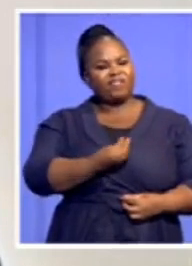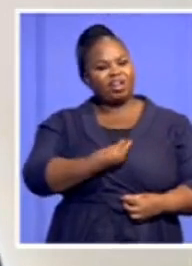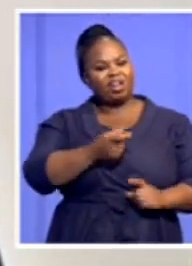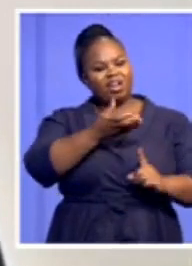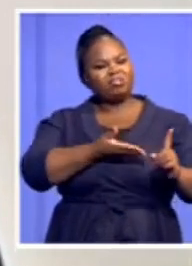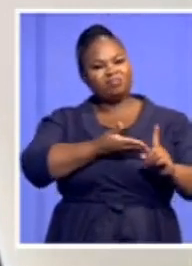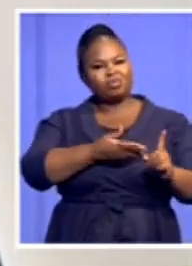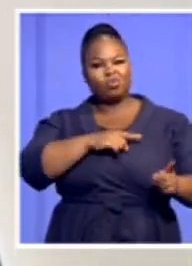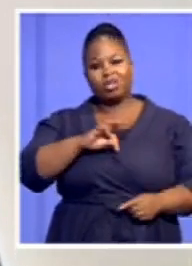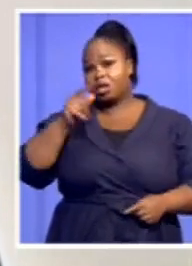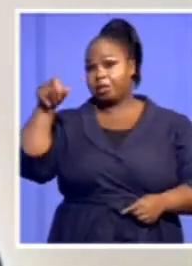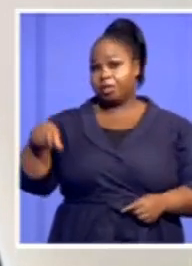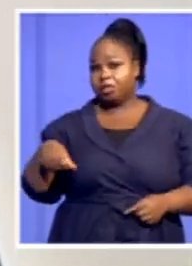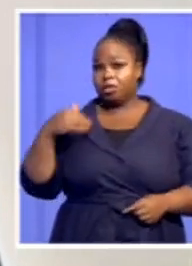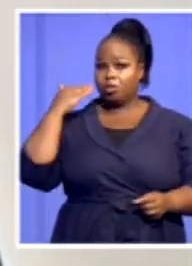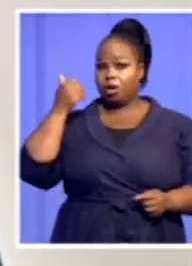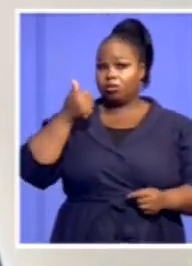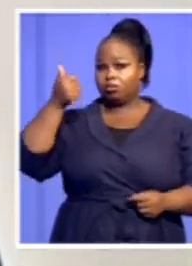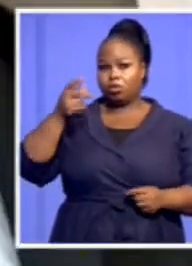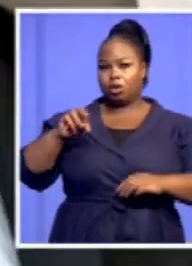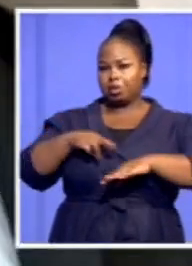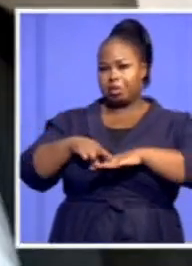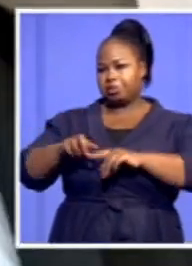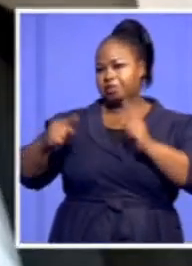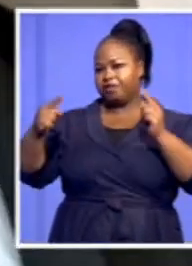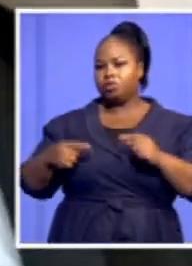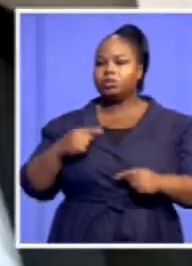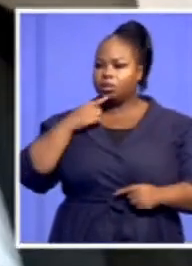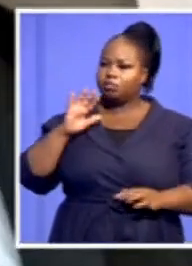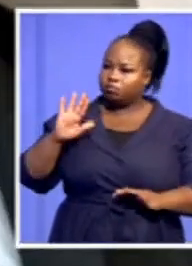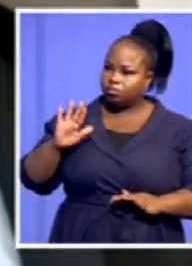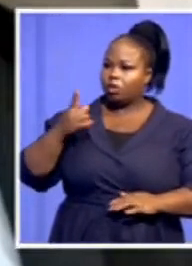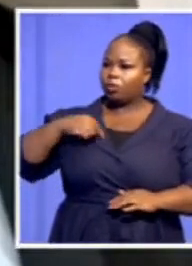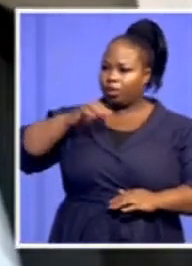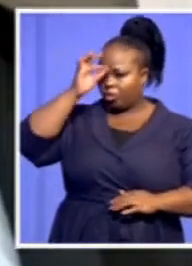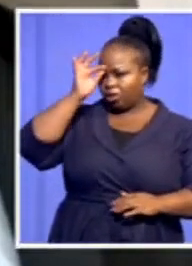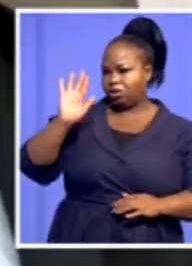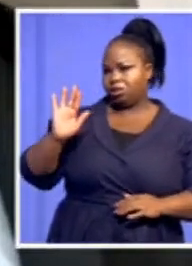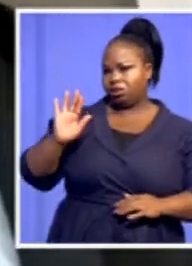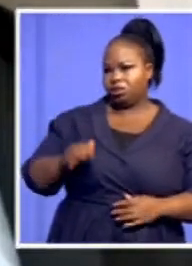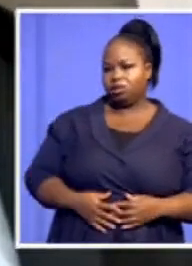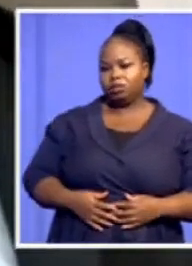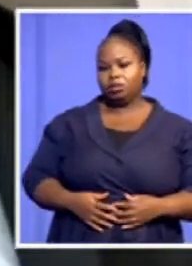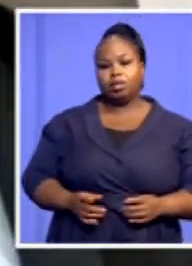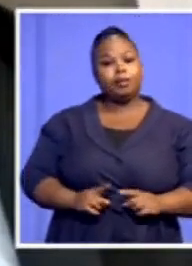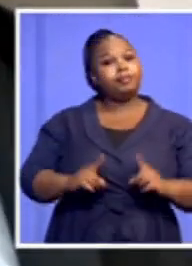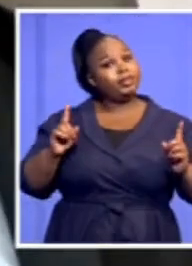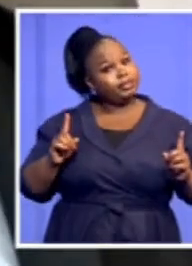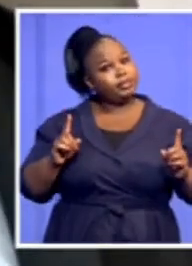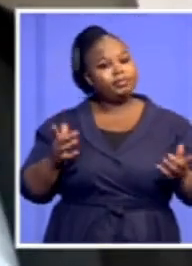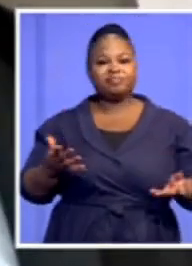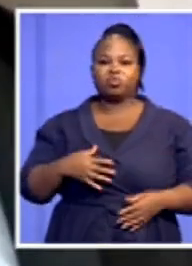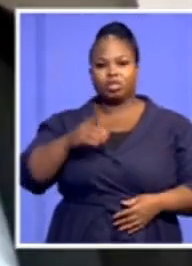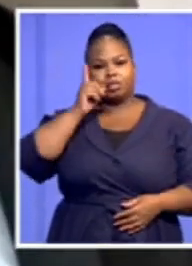said, sir, freeze, we're police. Yeah. But because they see a black man, they say, get on